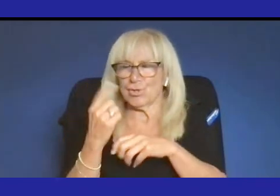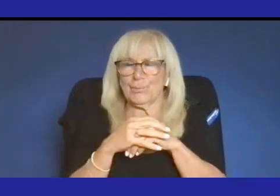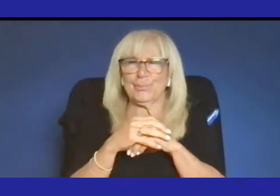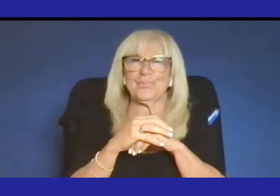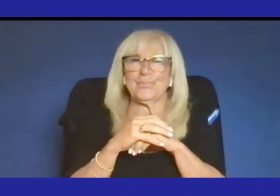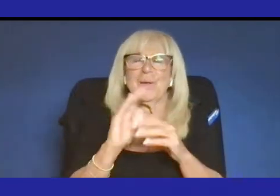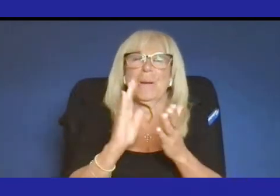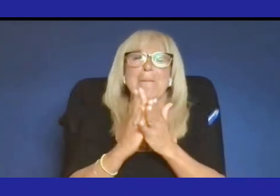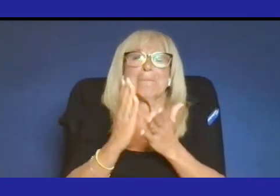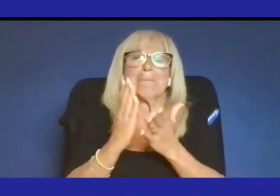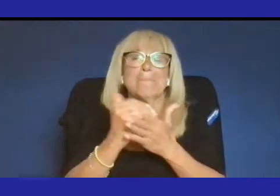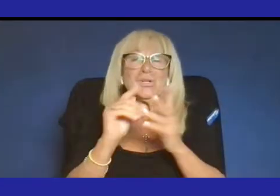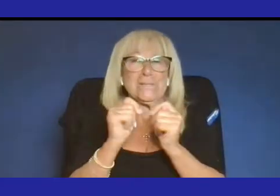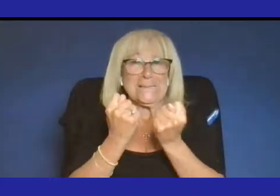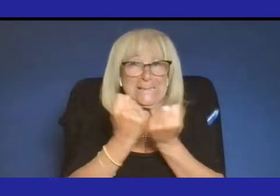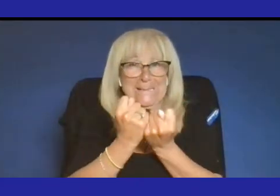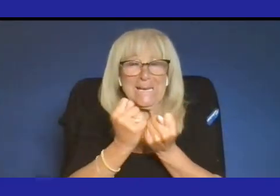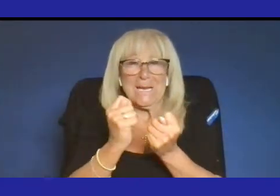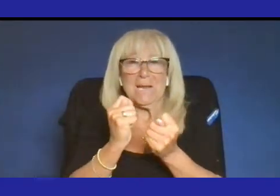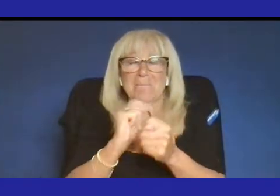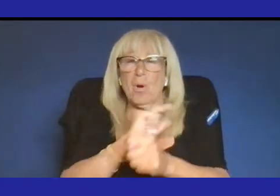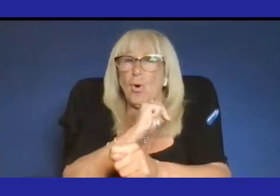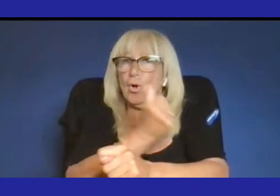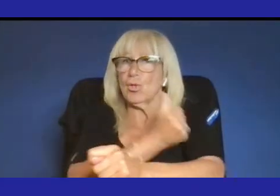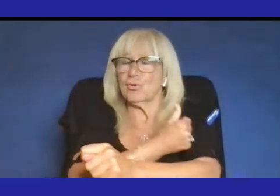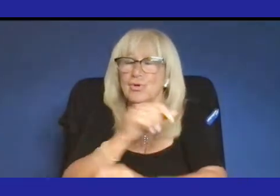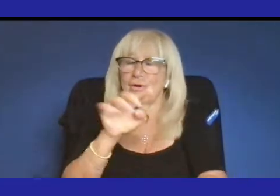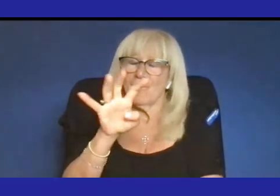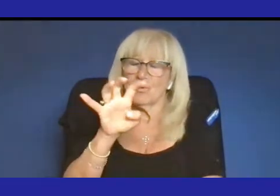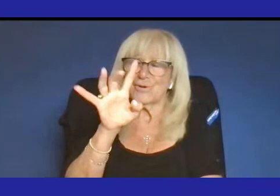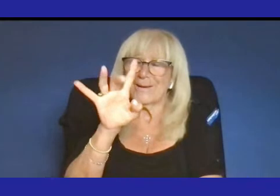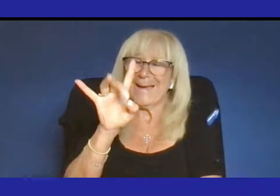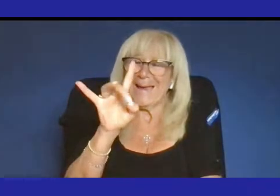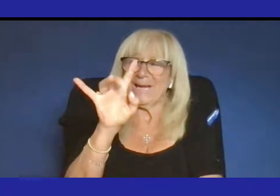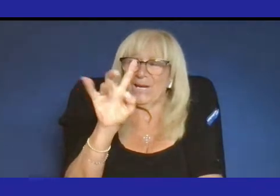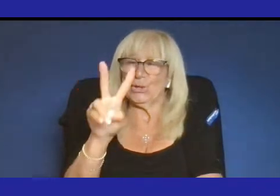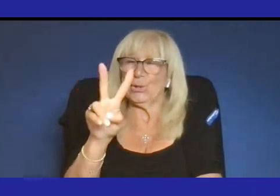budget team was able to authorize over $482 million,